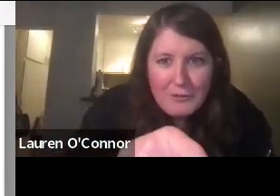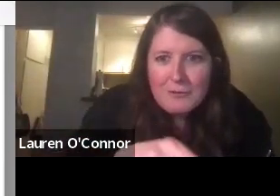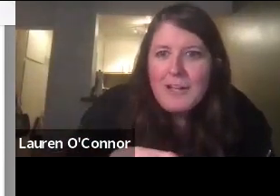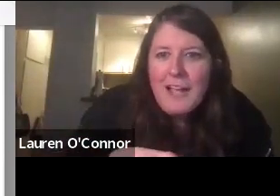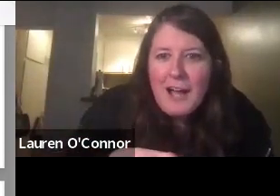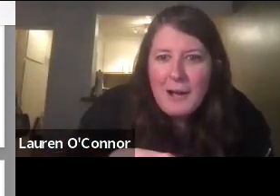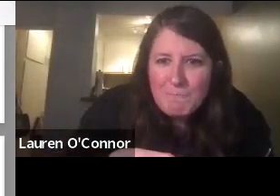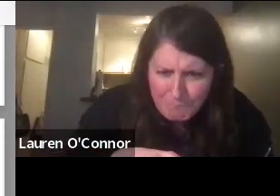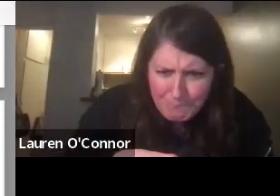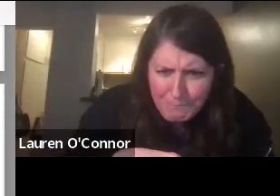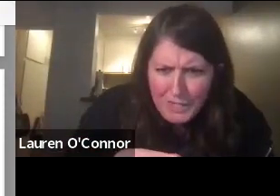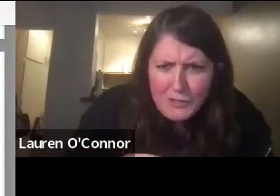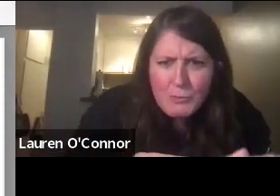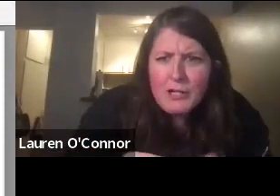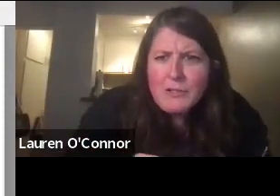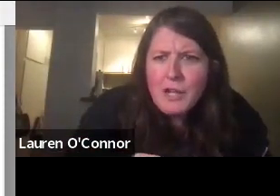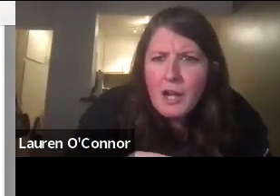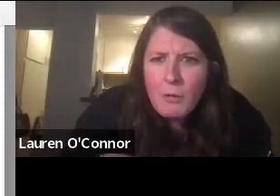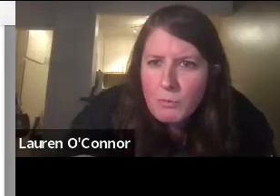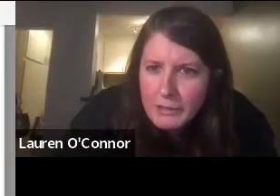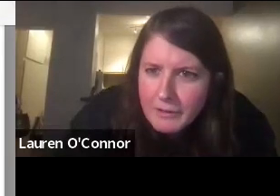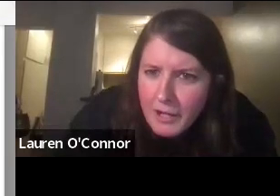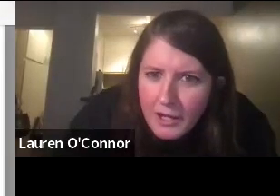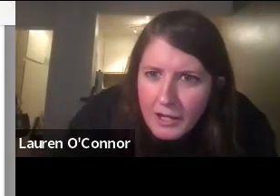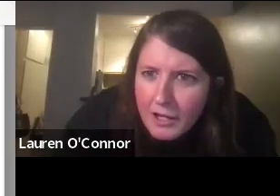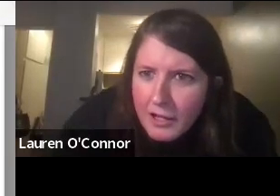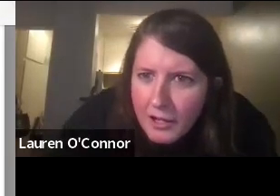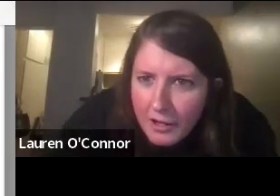fired, you. So we heard you.